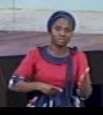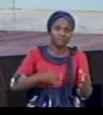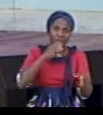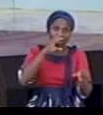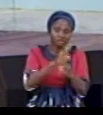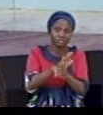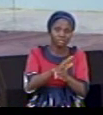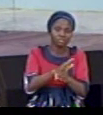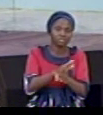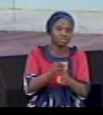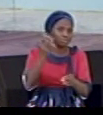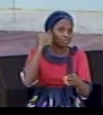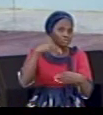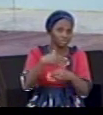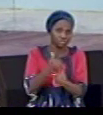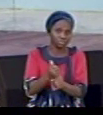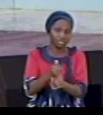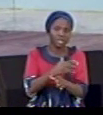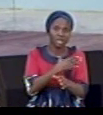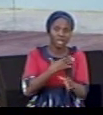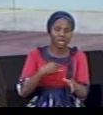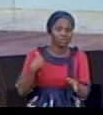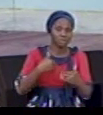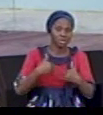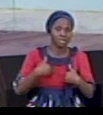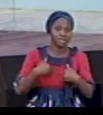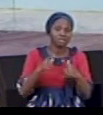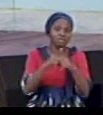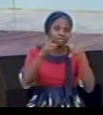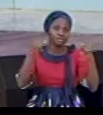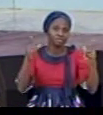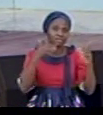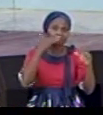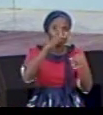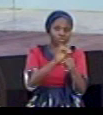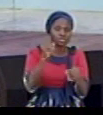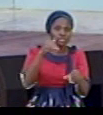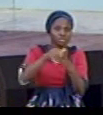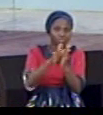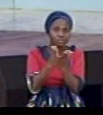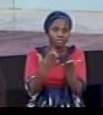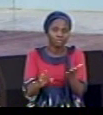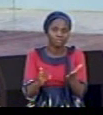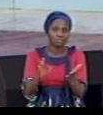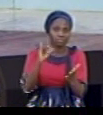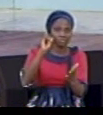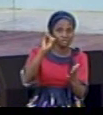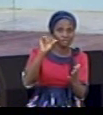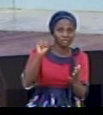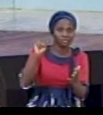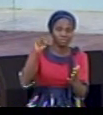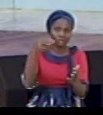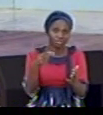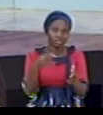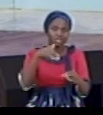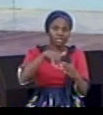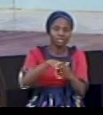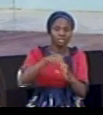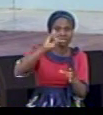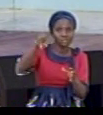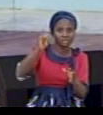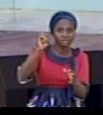made, and before the great promises in Isaiah, in Ezekiel, in Jeremiah, and